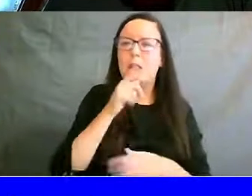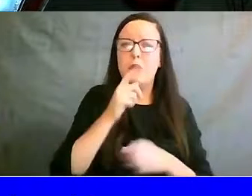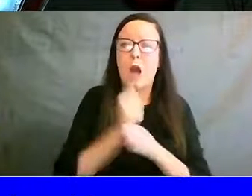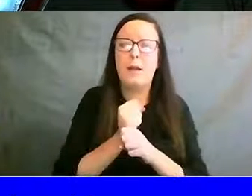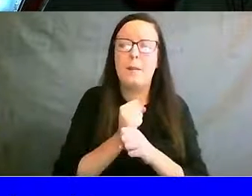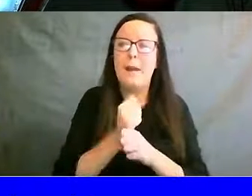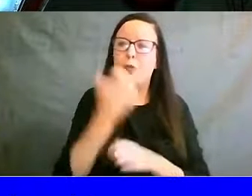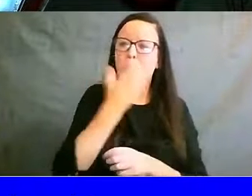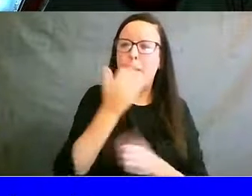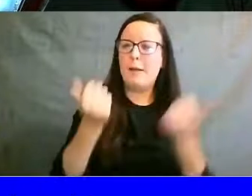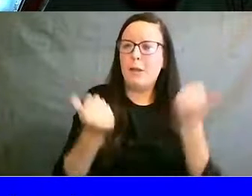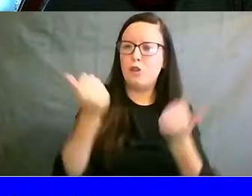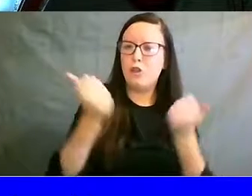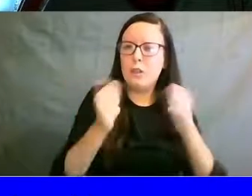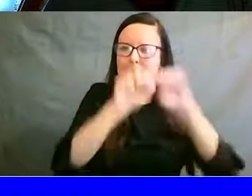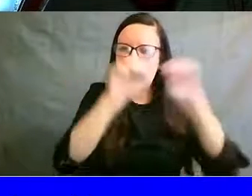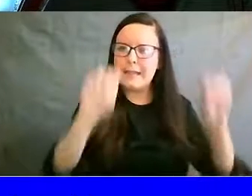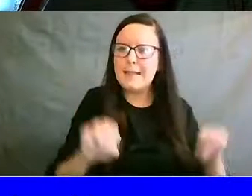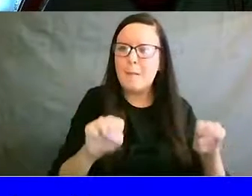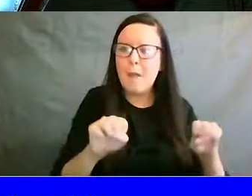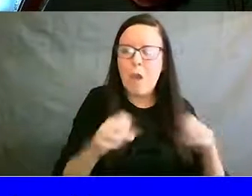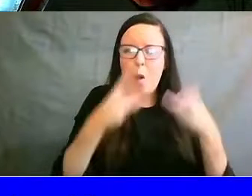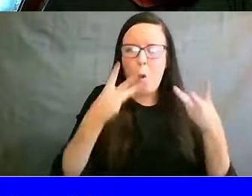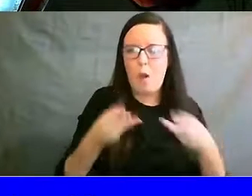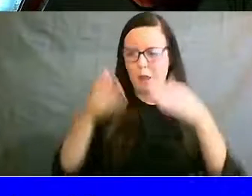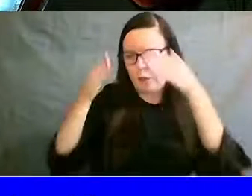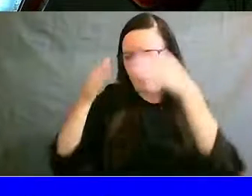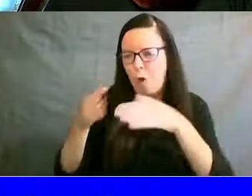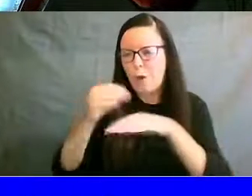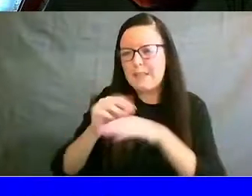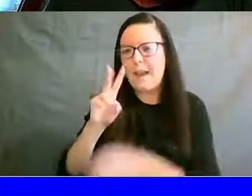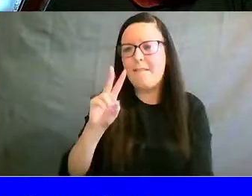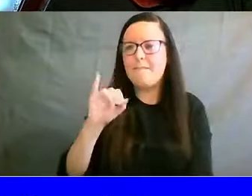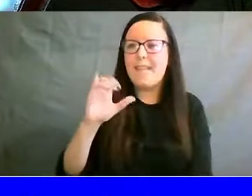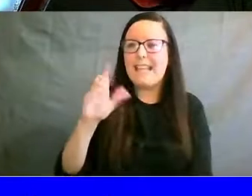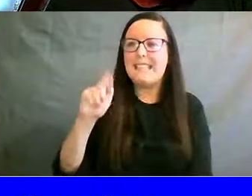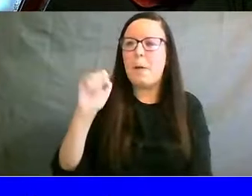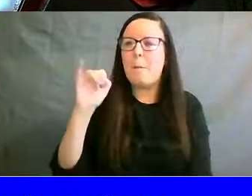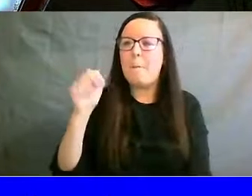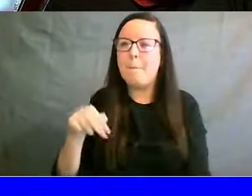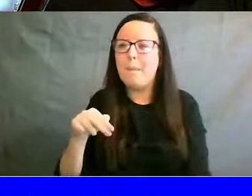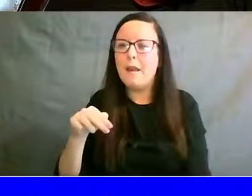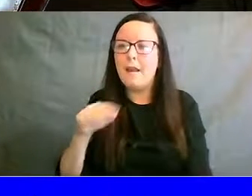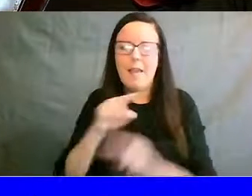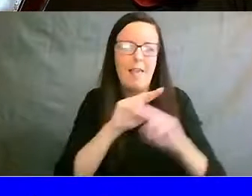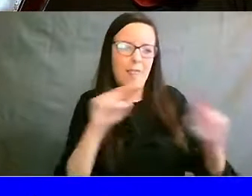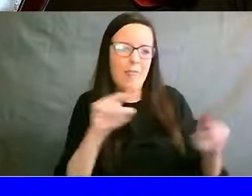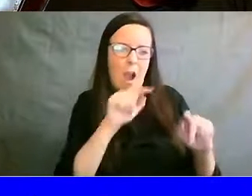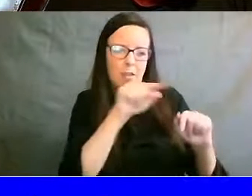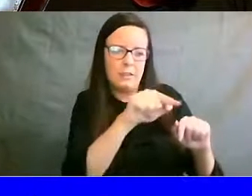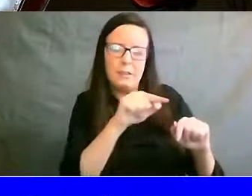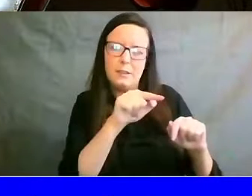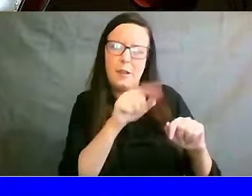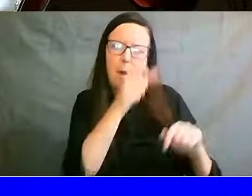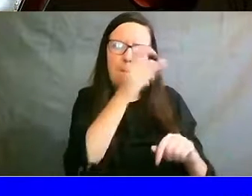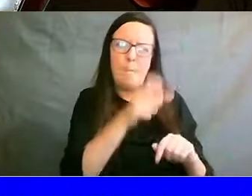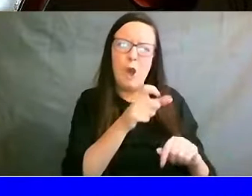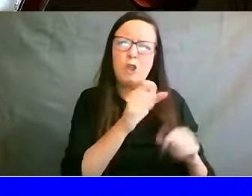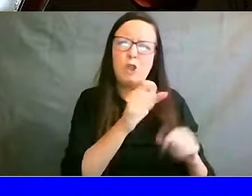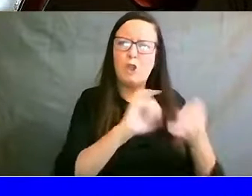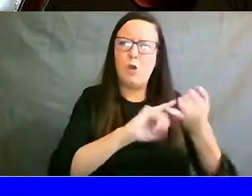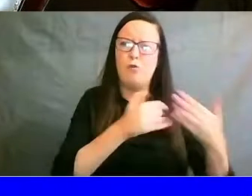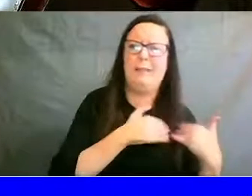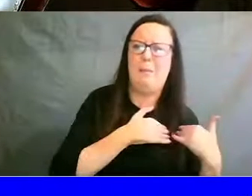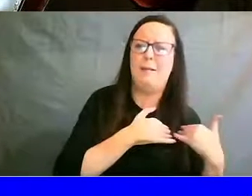preferred to focus on victims rather than people who might be perpetrators and where their disability might be a factor in